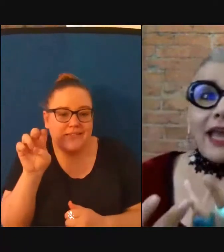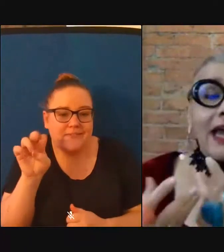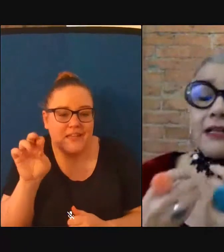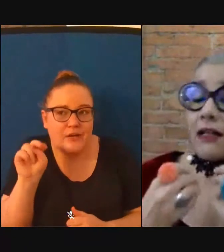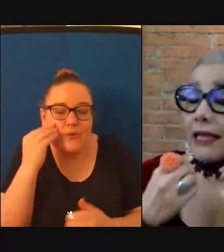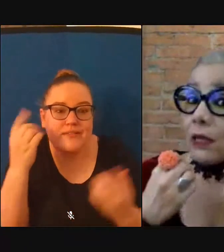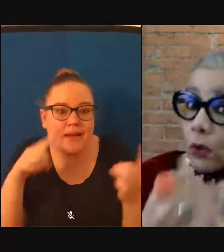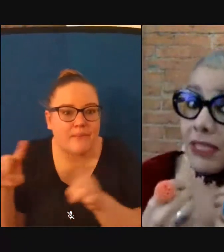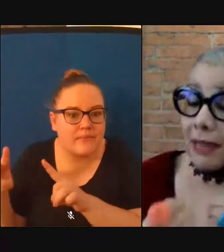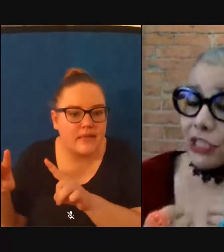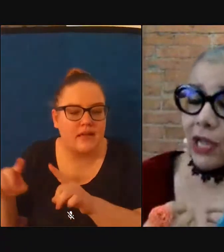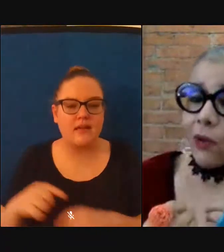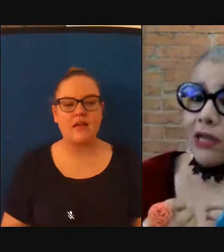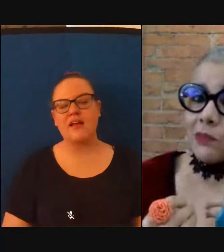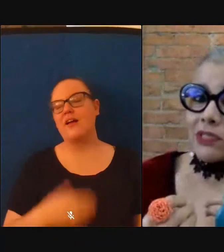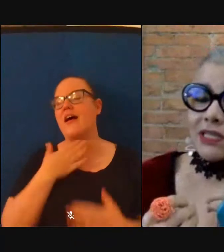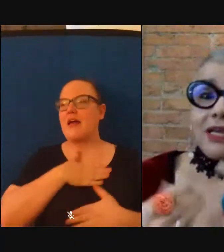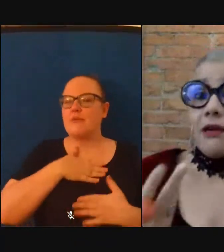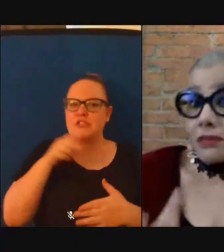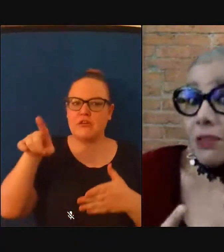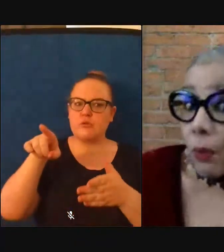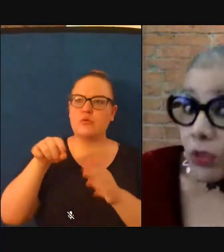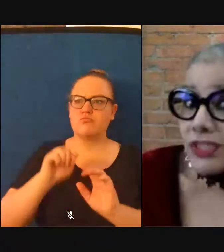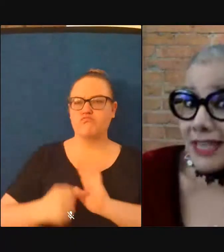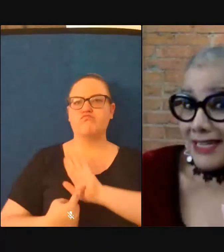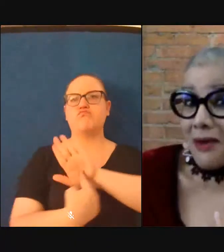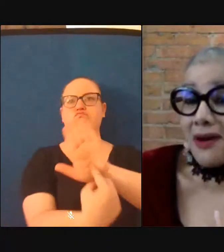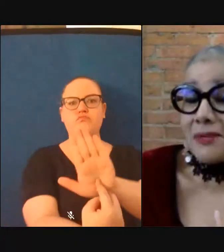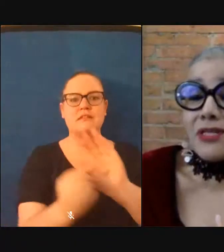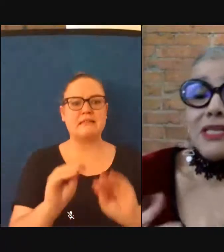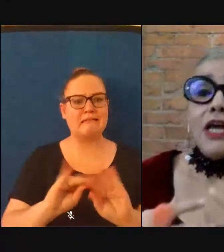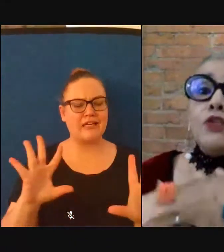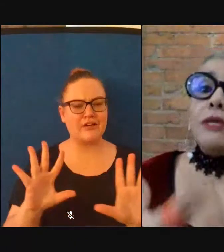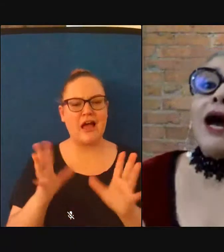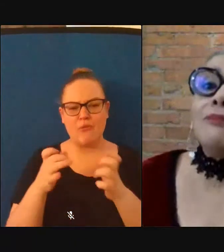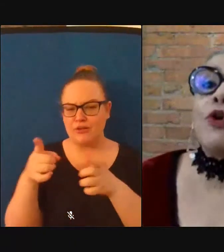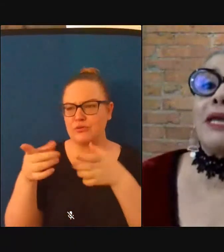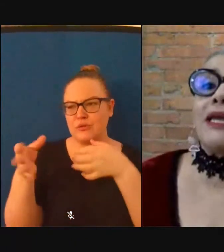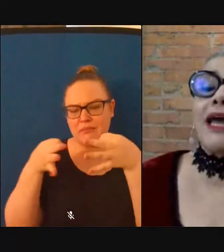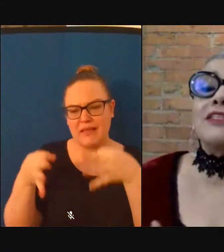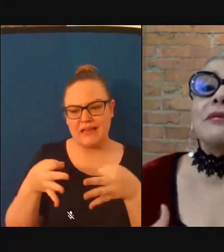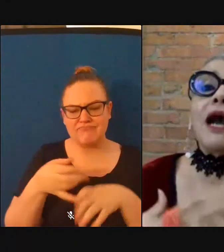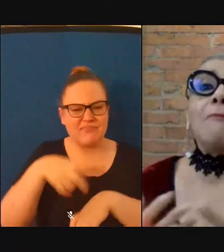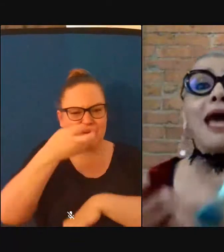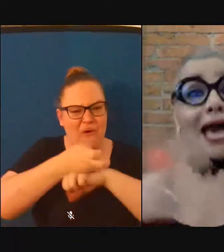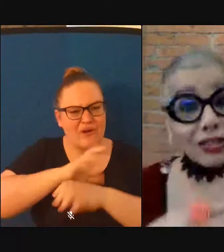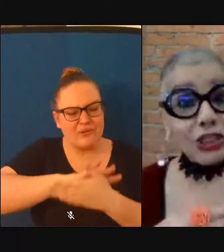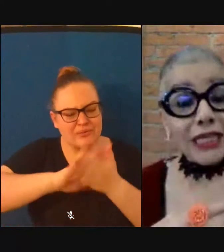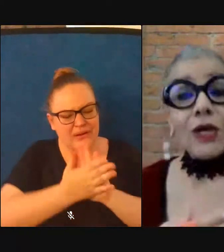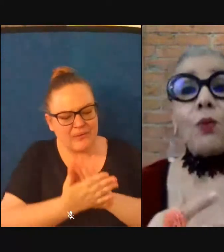that. And I can only imagine how hard it was. So I want you to tell us how hard it was to become Tommy and to